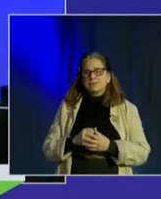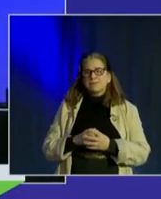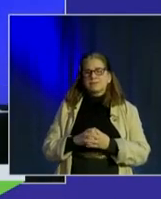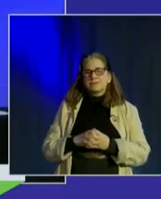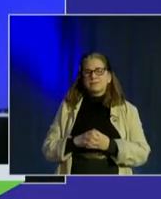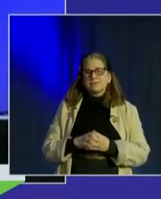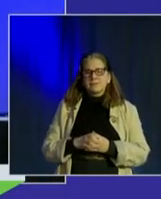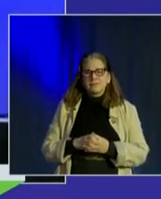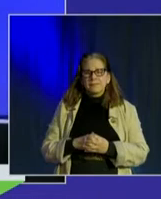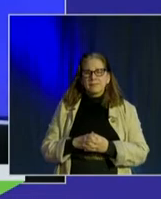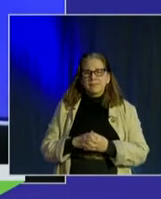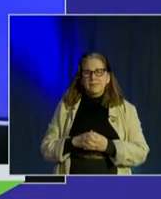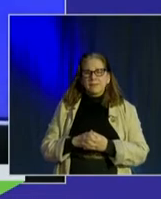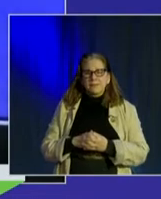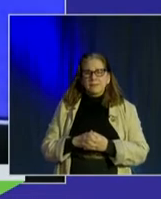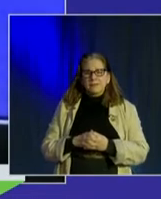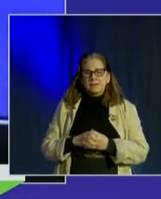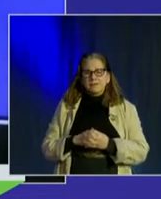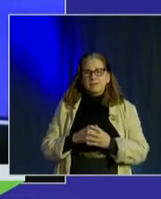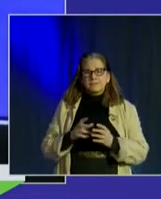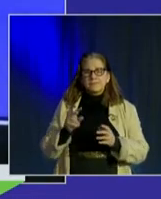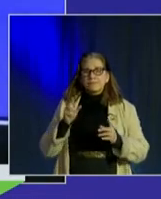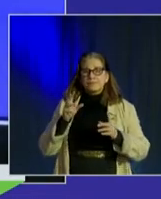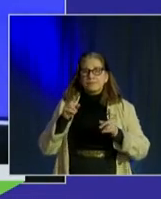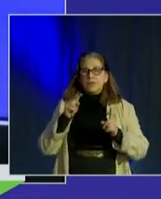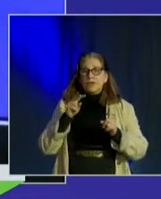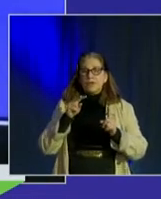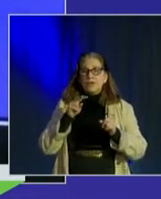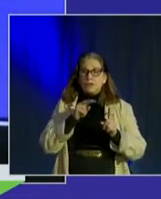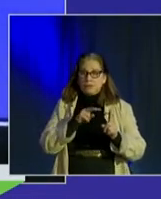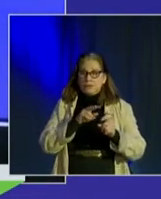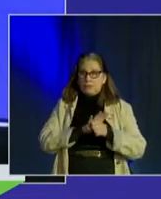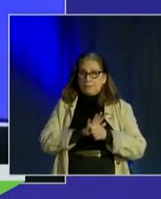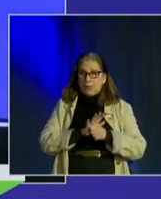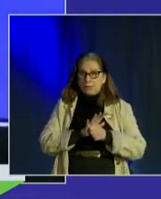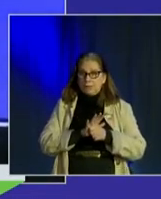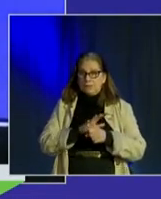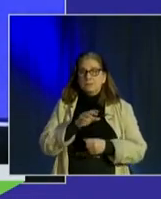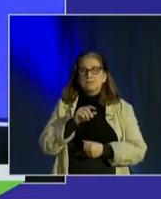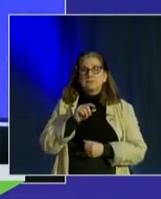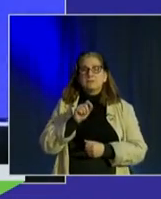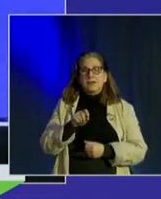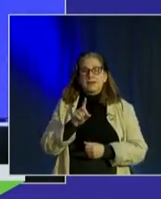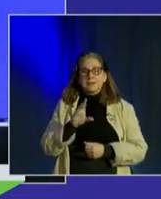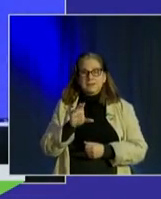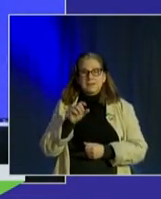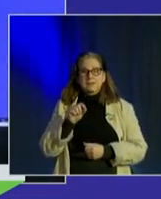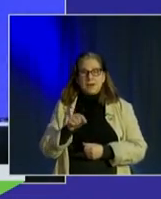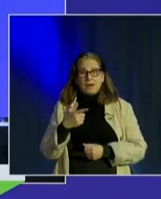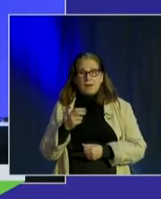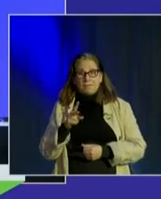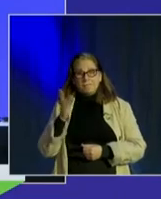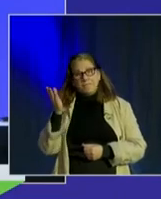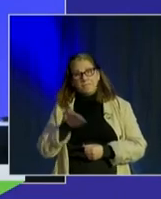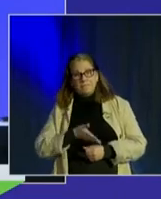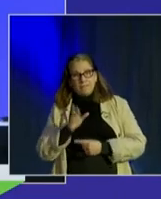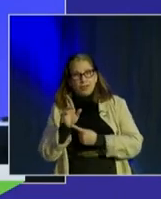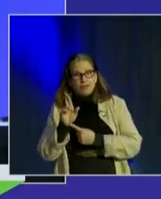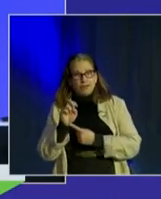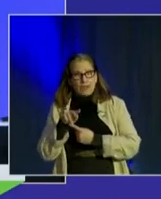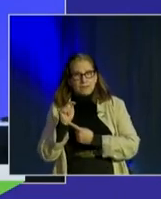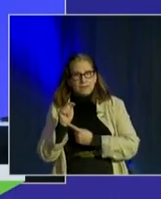be found at coronavirus.dc.gov /rent. So I'll go through a couple of the programs. One